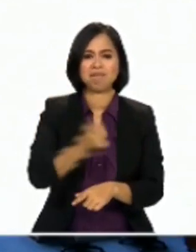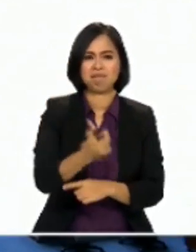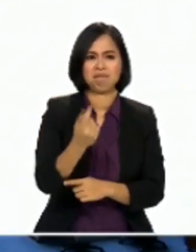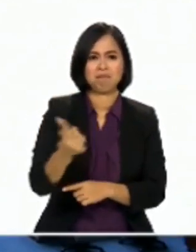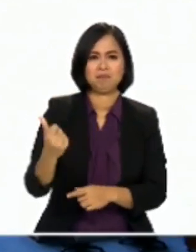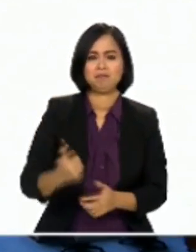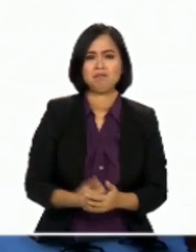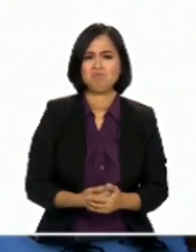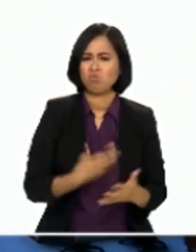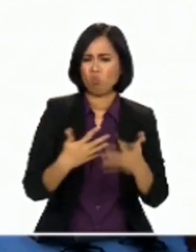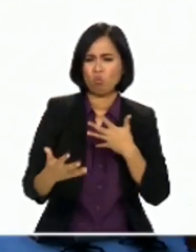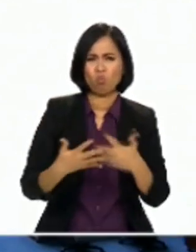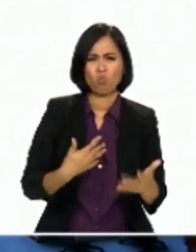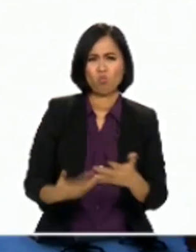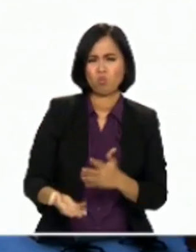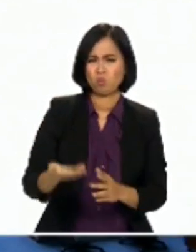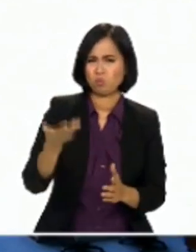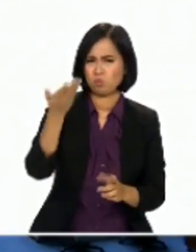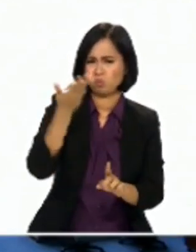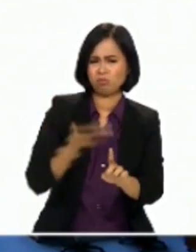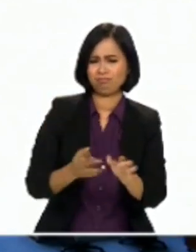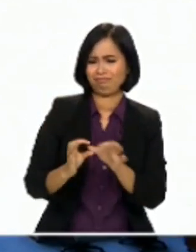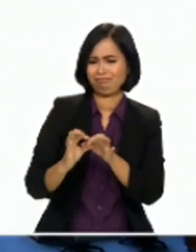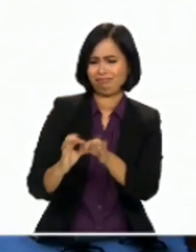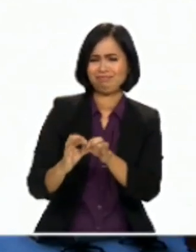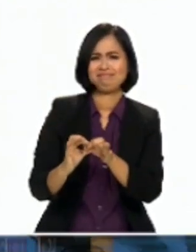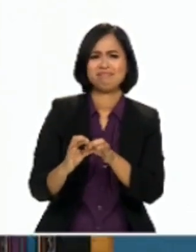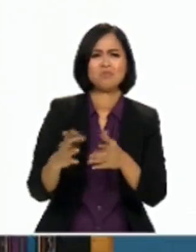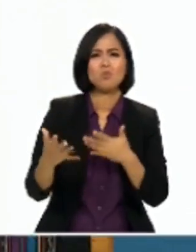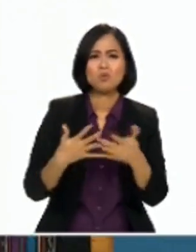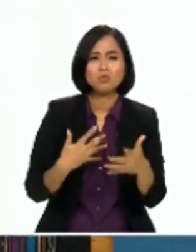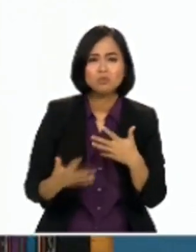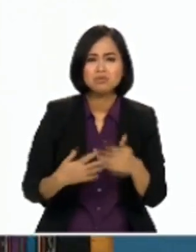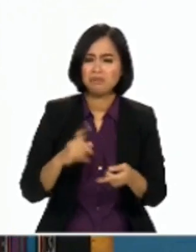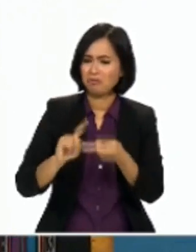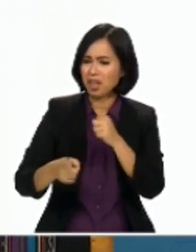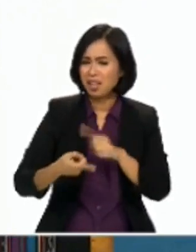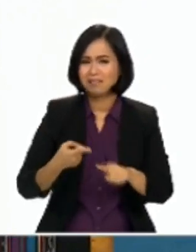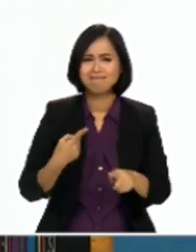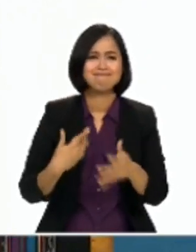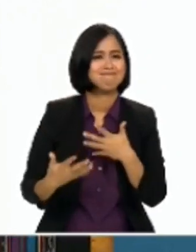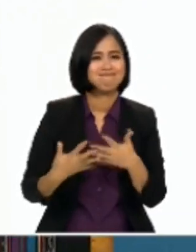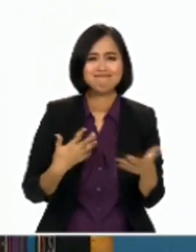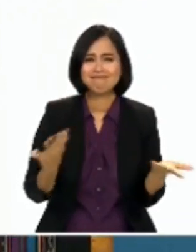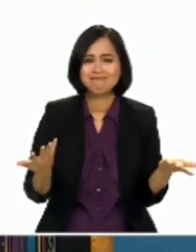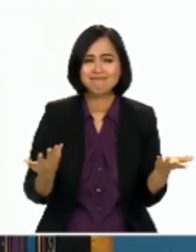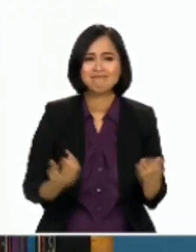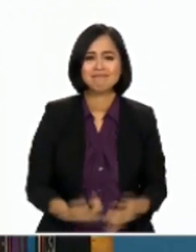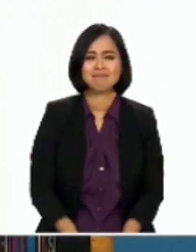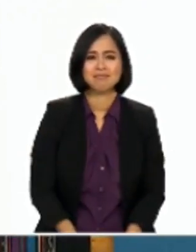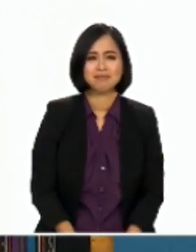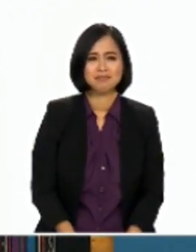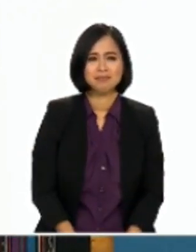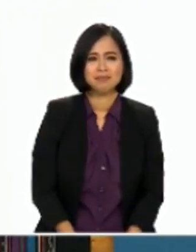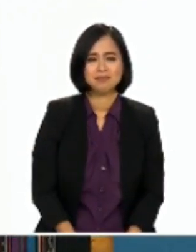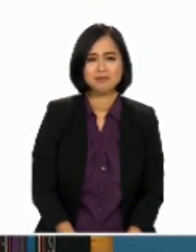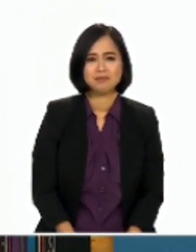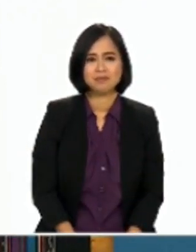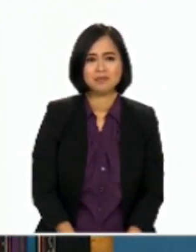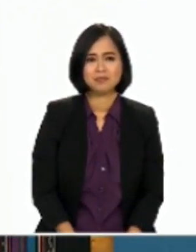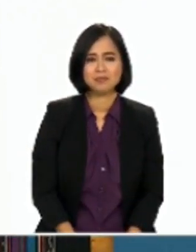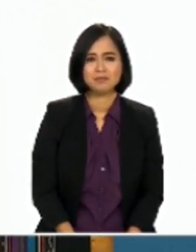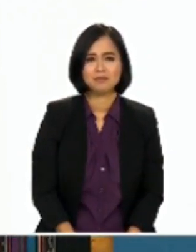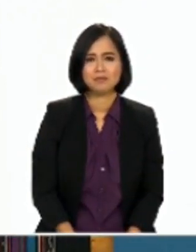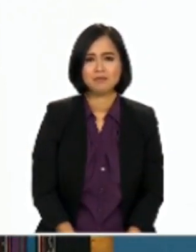without regard to relationship, friendship, and alliance. There is